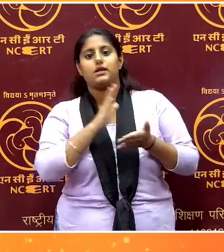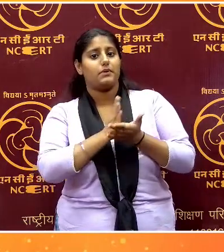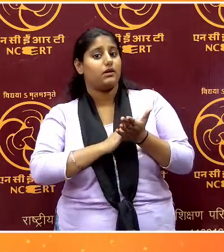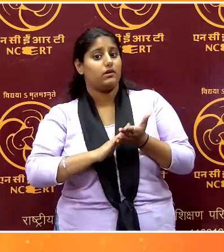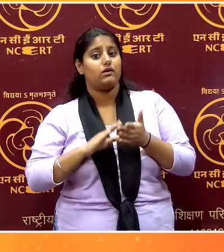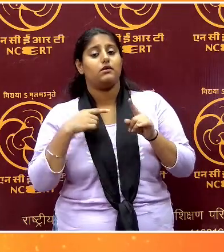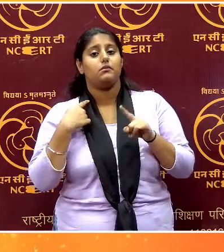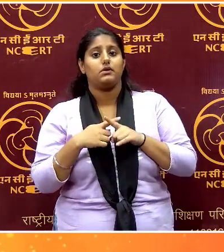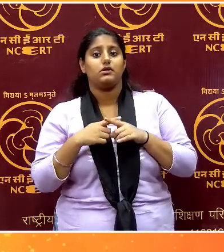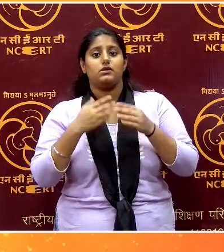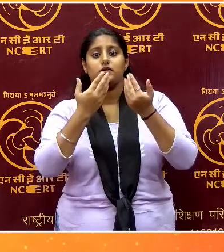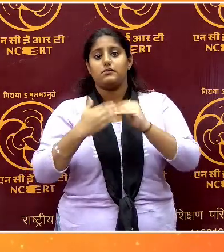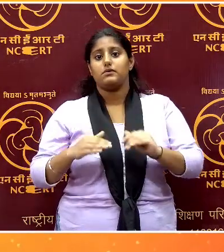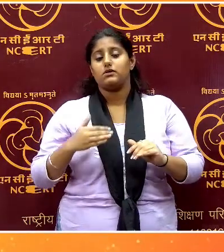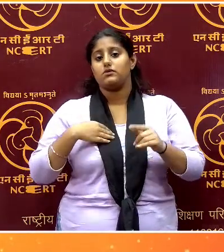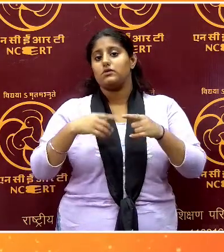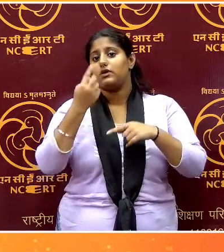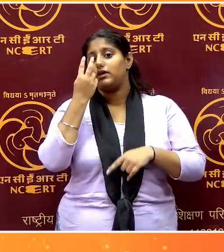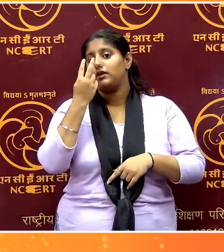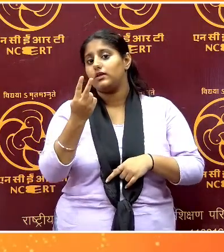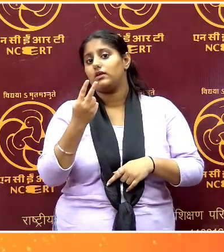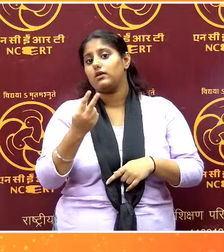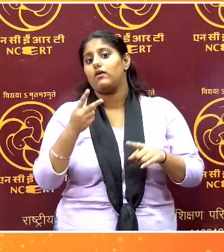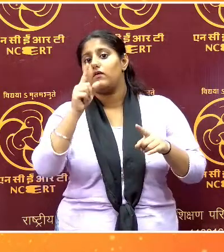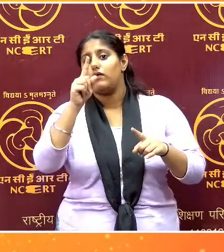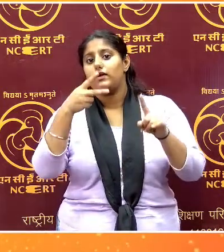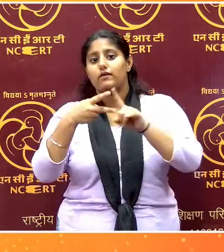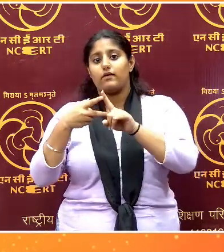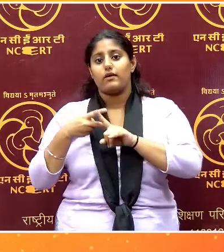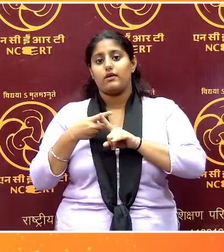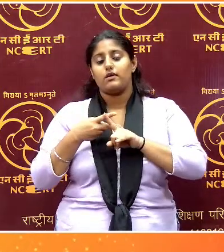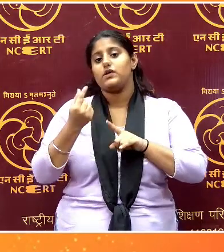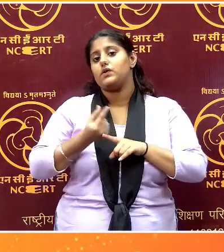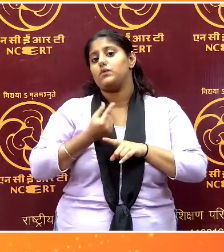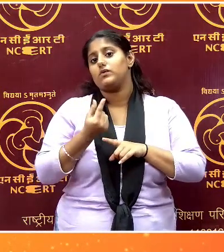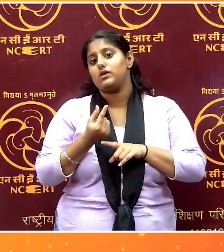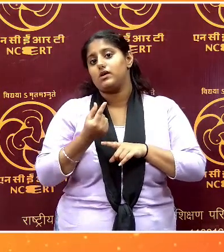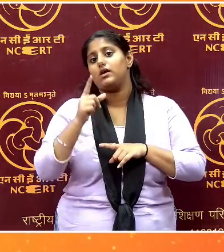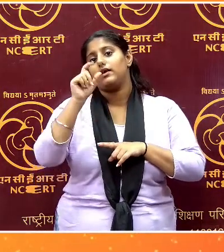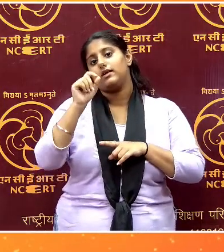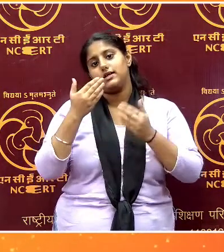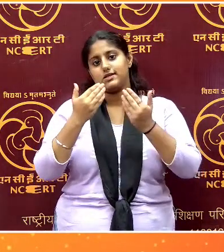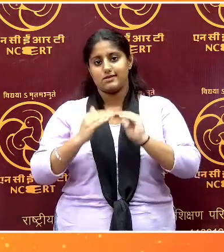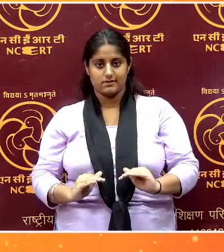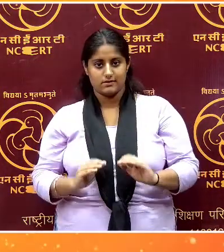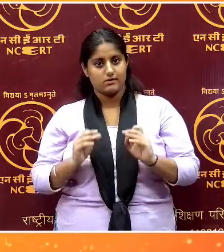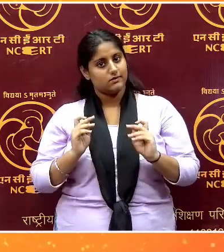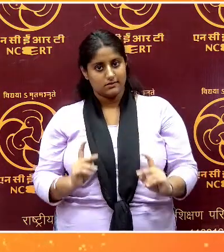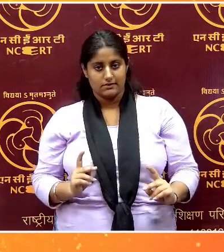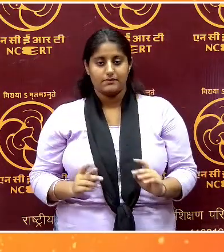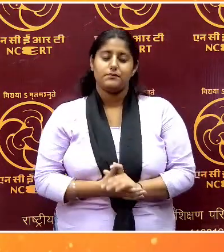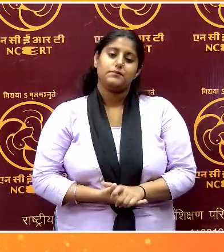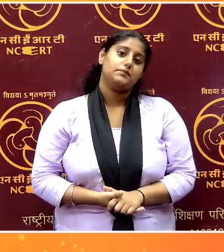and number of children, you see one triangle is used for representing 10 children. Okay.